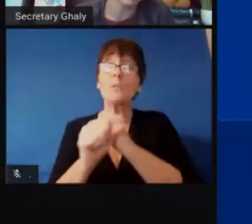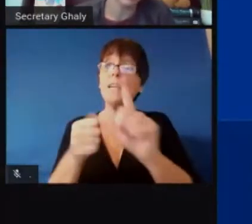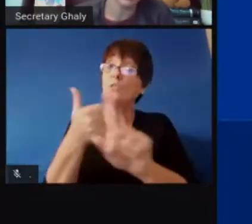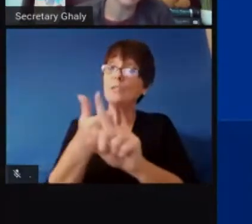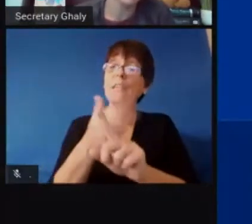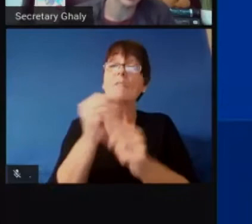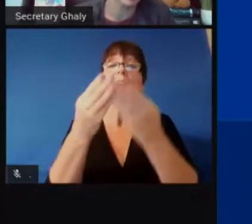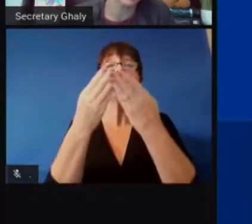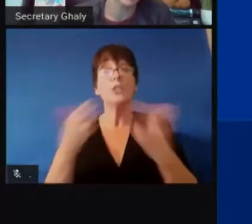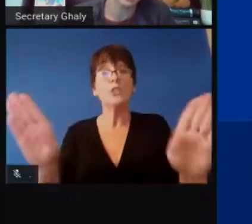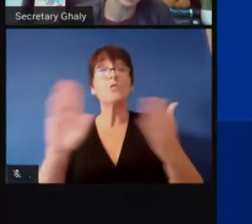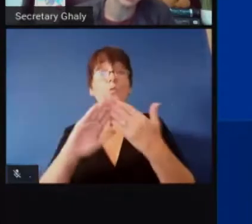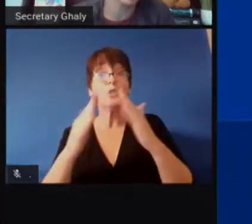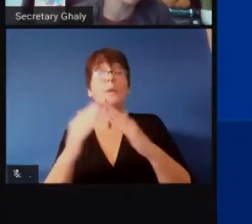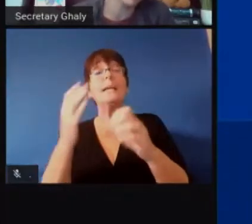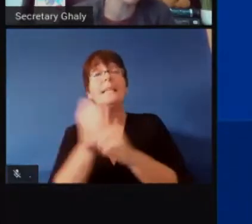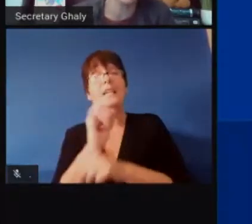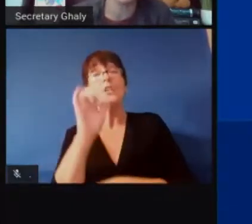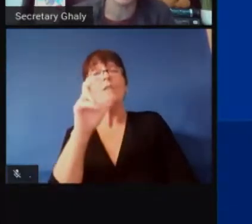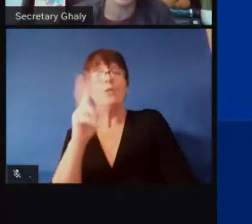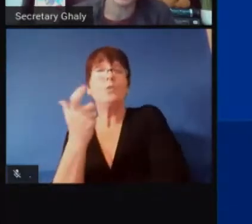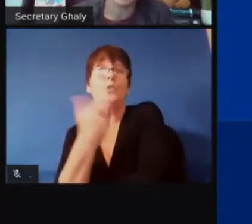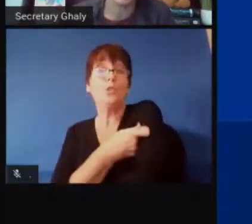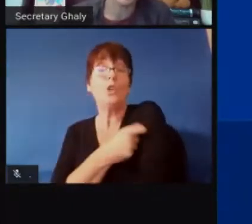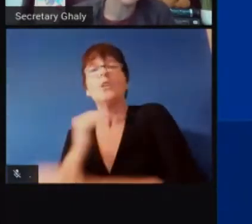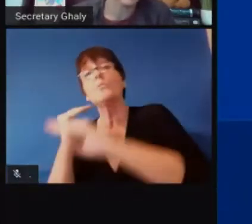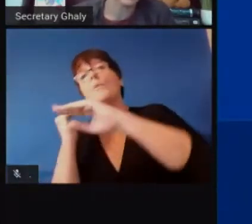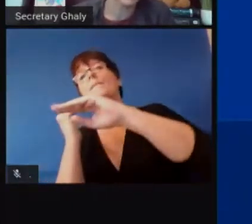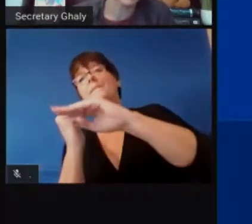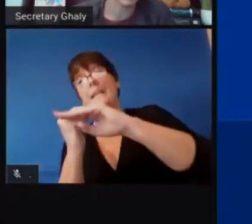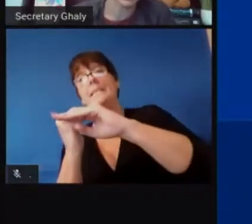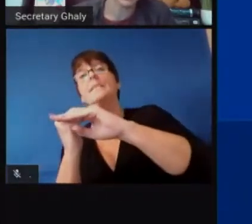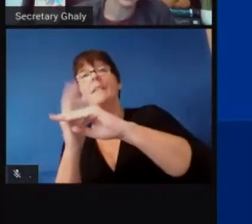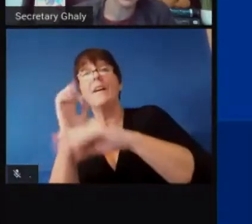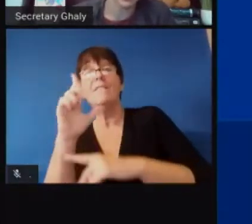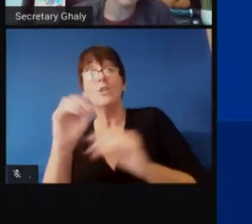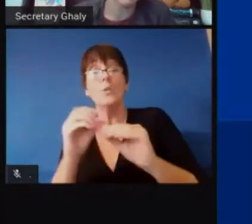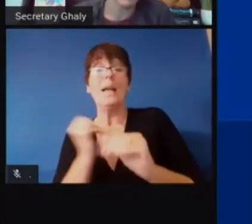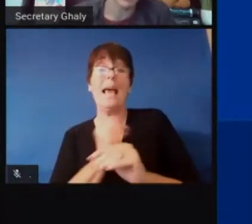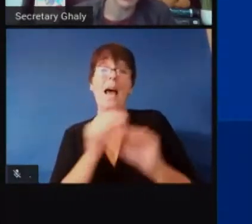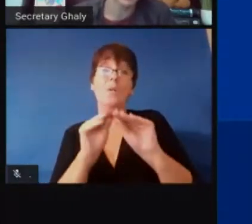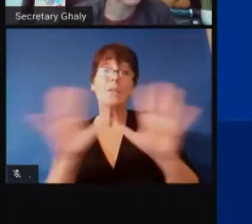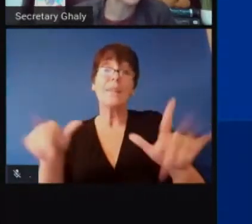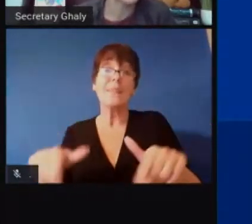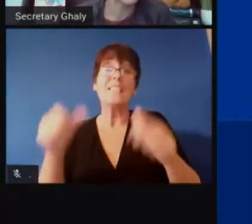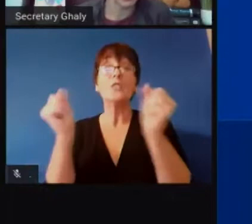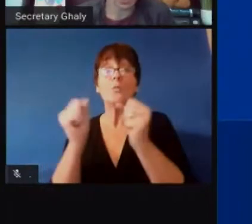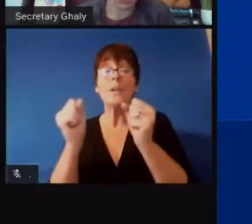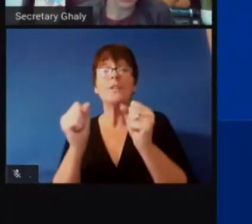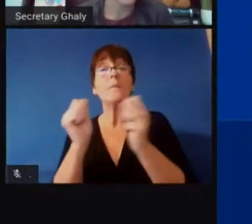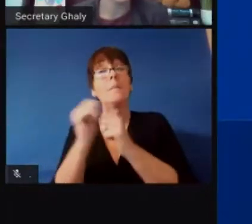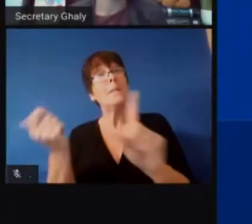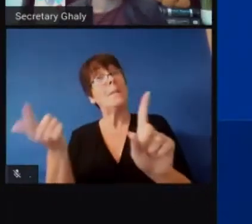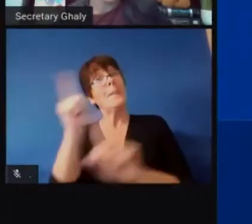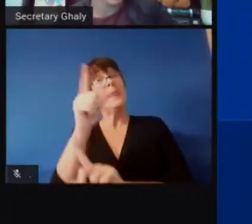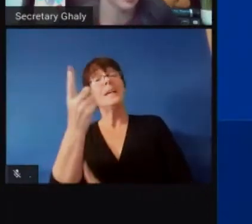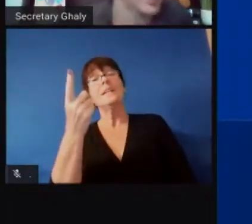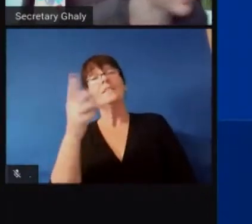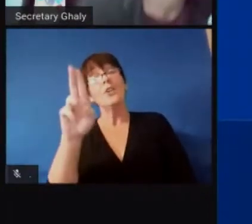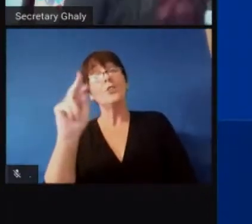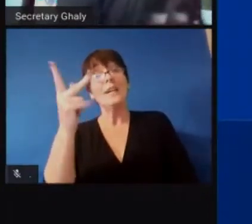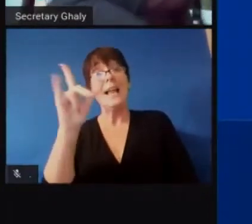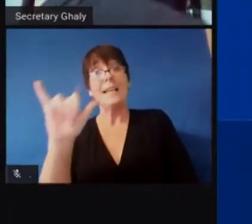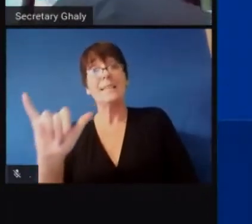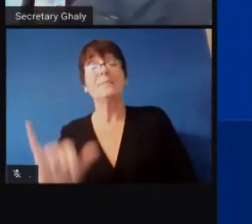the general community to get your flu vaccine and help prevent flu in our community this winter as well. And with that, I will turn it back over to Secretary